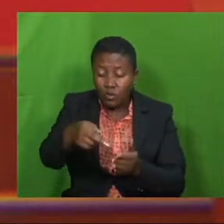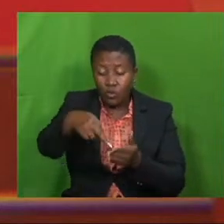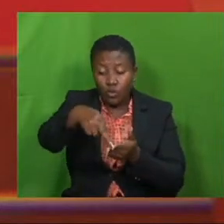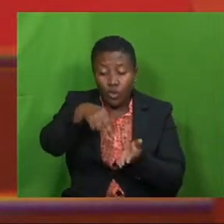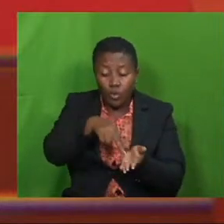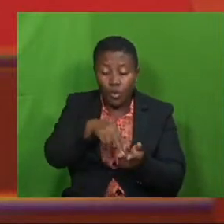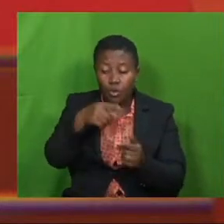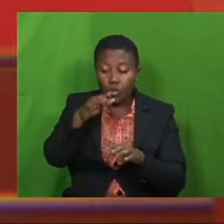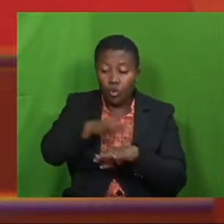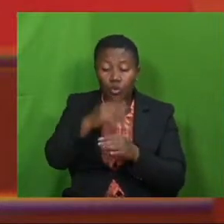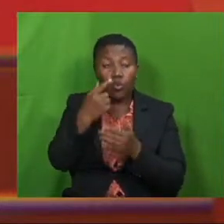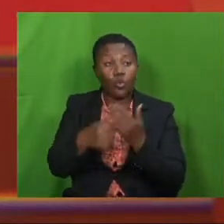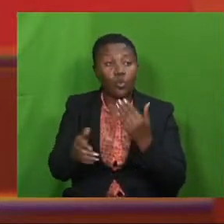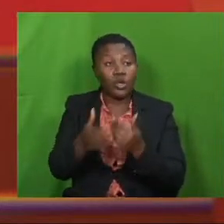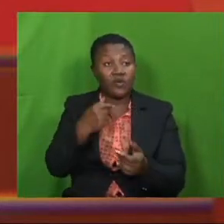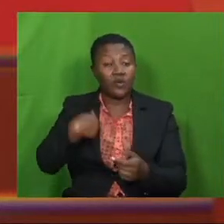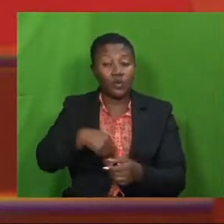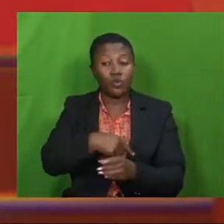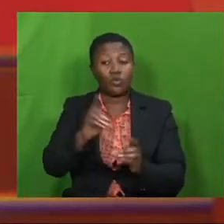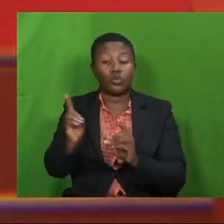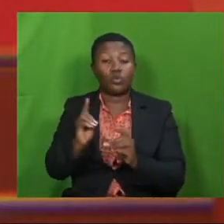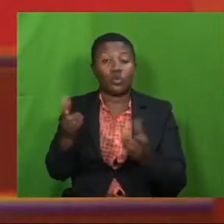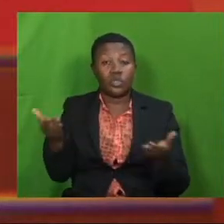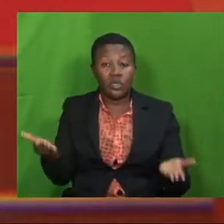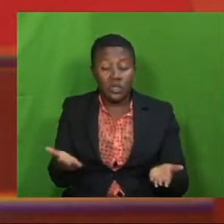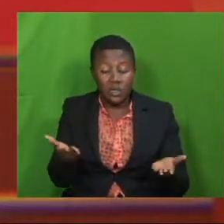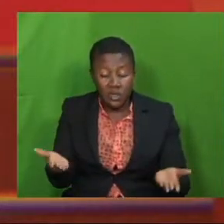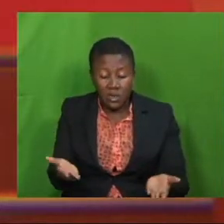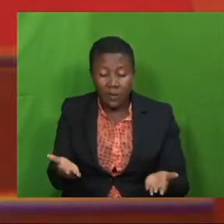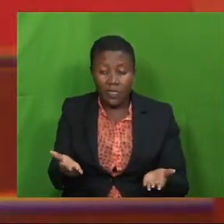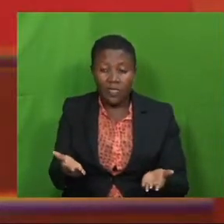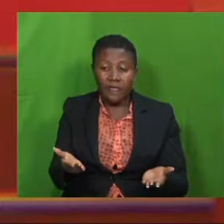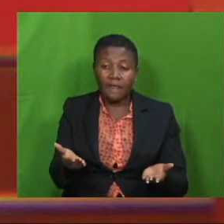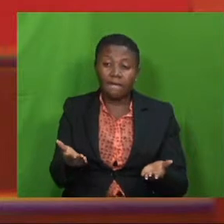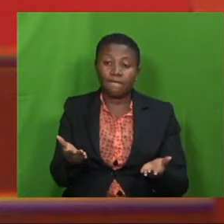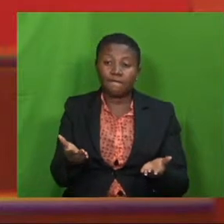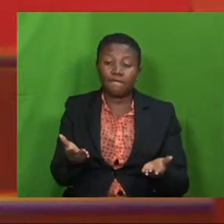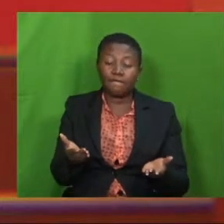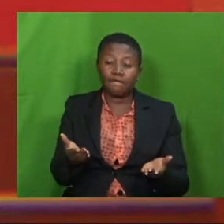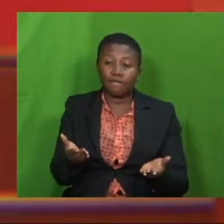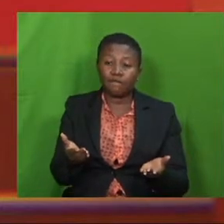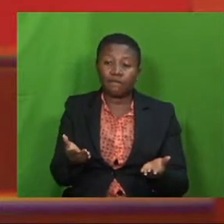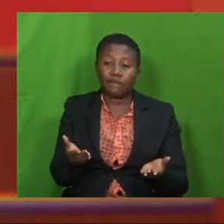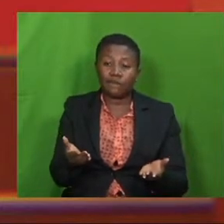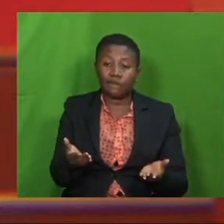other matters bordering on the institution of Parliament, to have